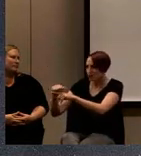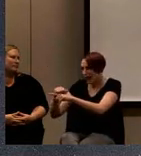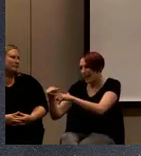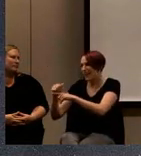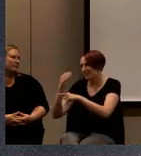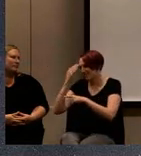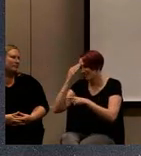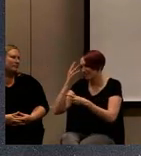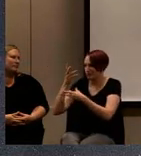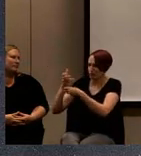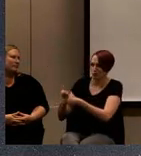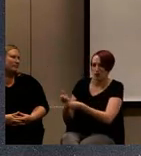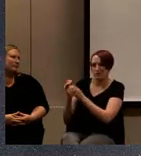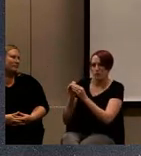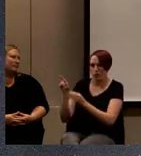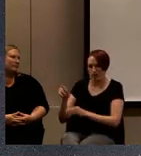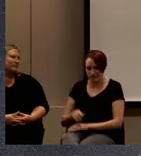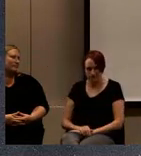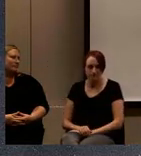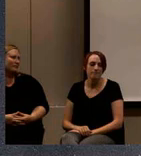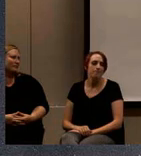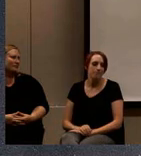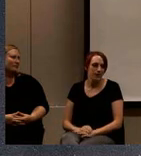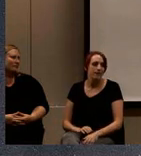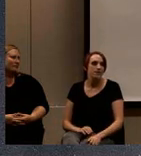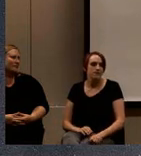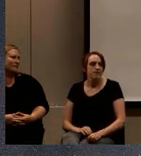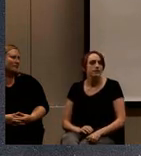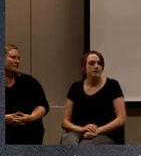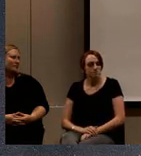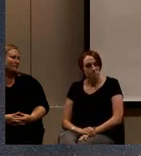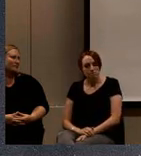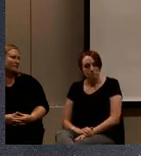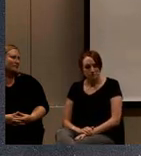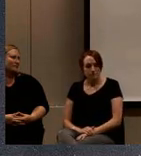healthcare providers were identified as one of the,